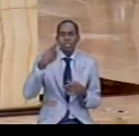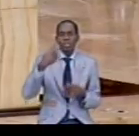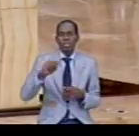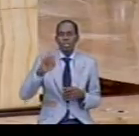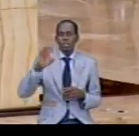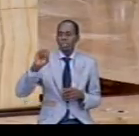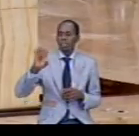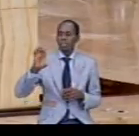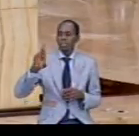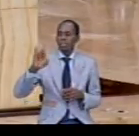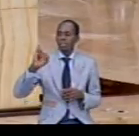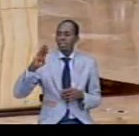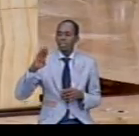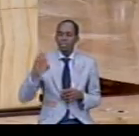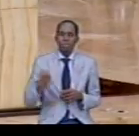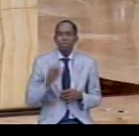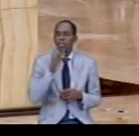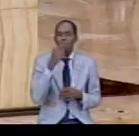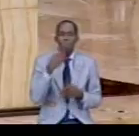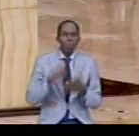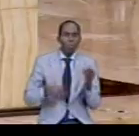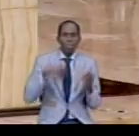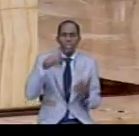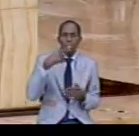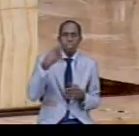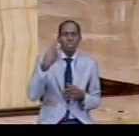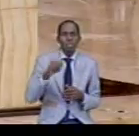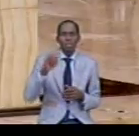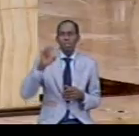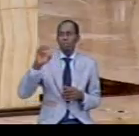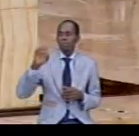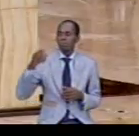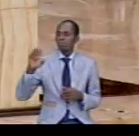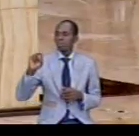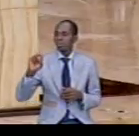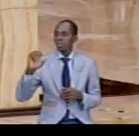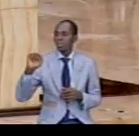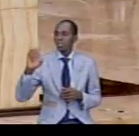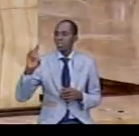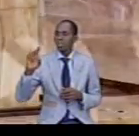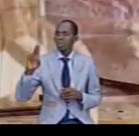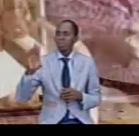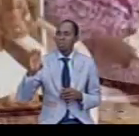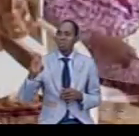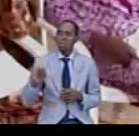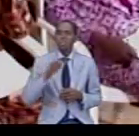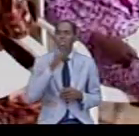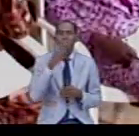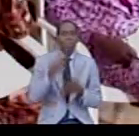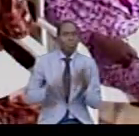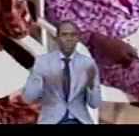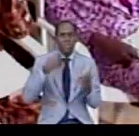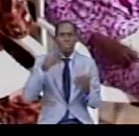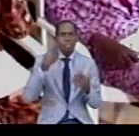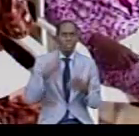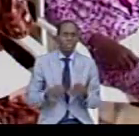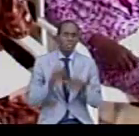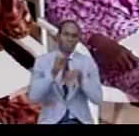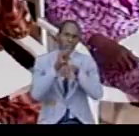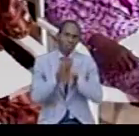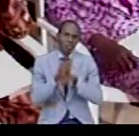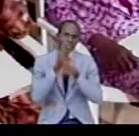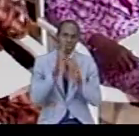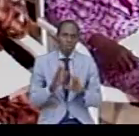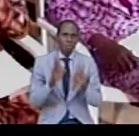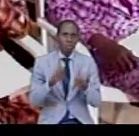see is the son who sees what says the traditional leads what says the denomination